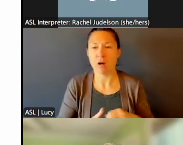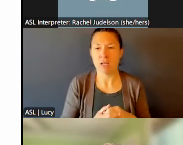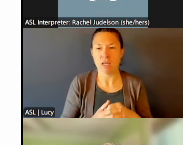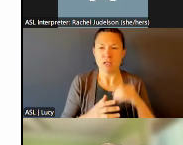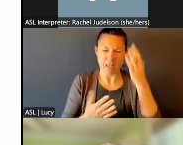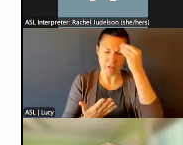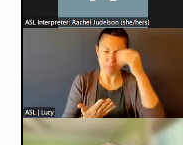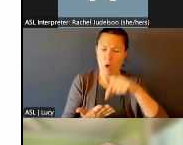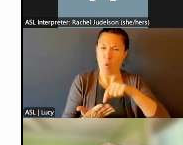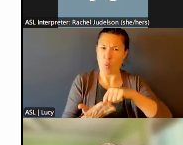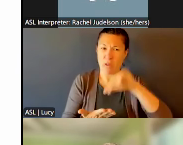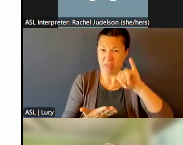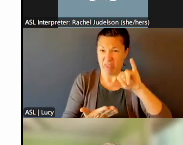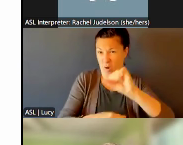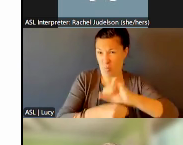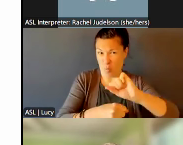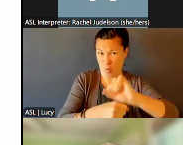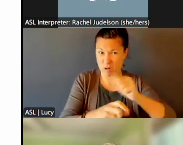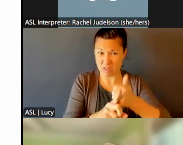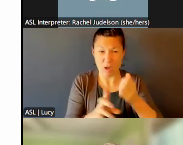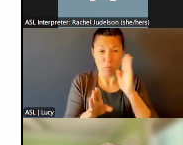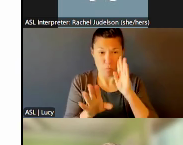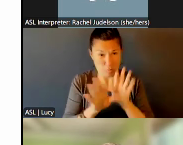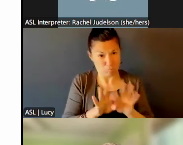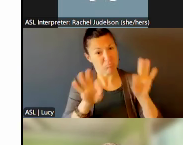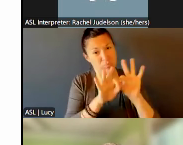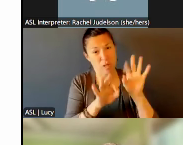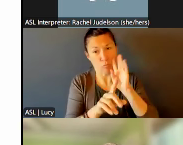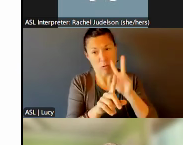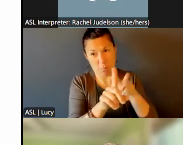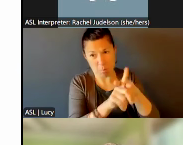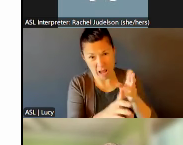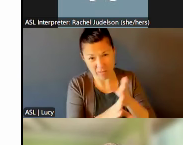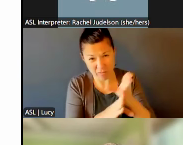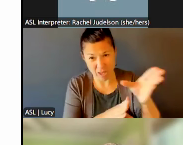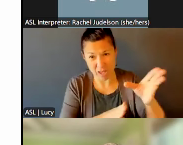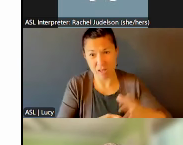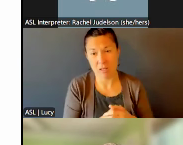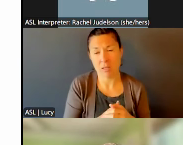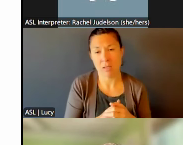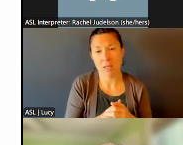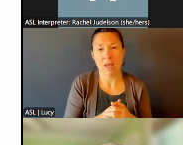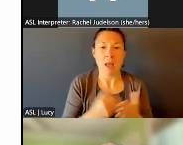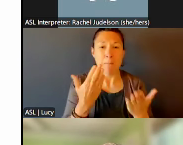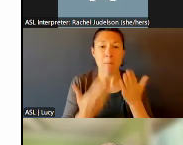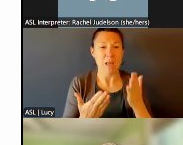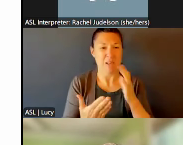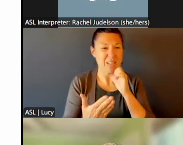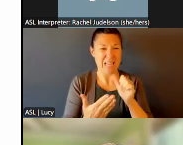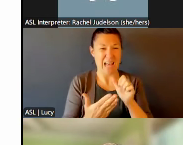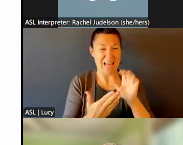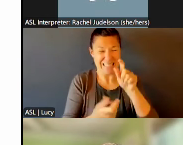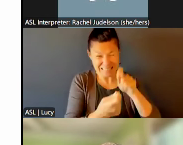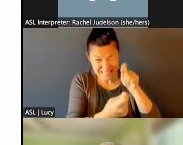of work to the field. So just because it isn't in your particular subdomain doesn't make it